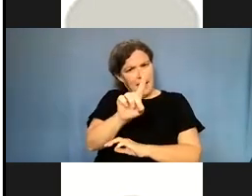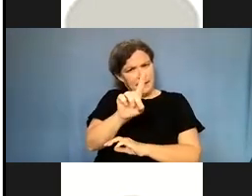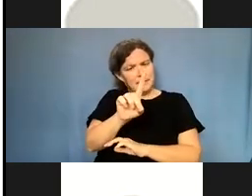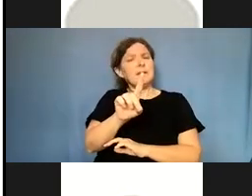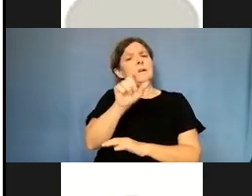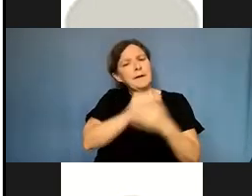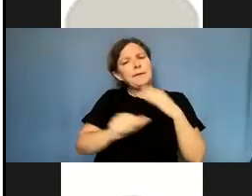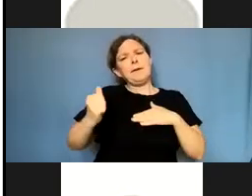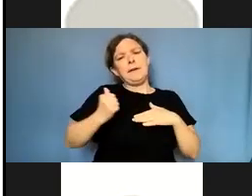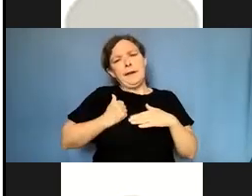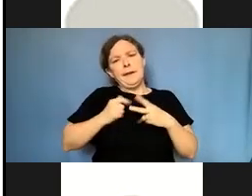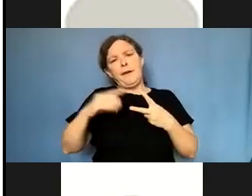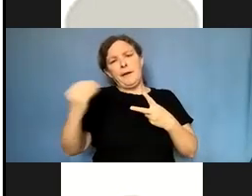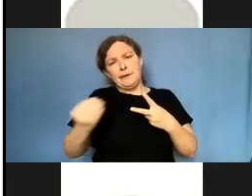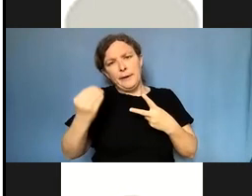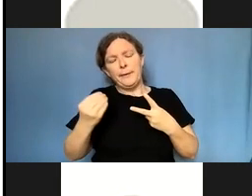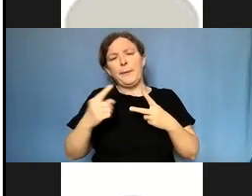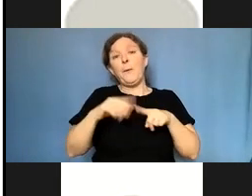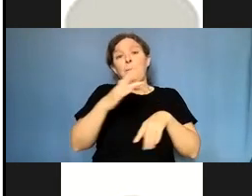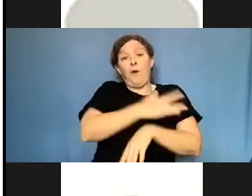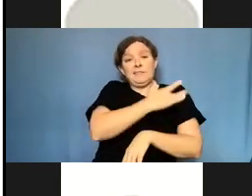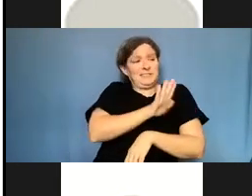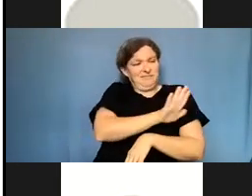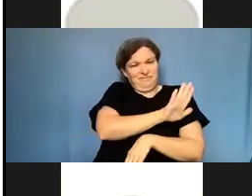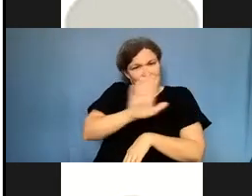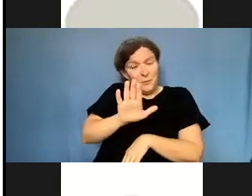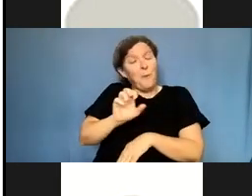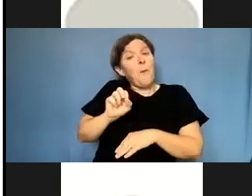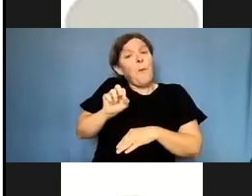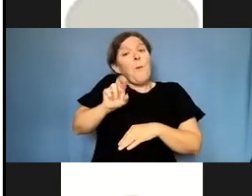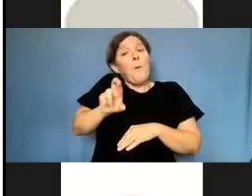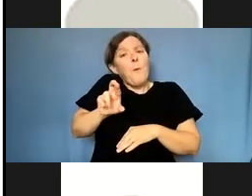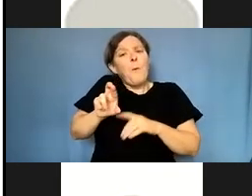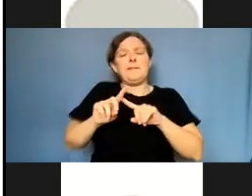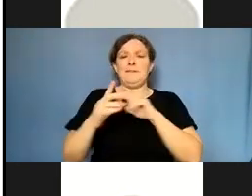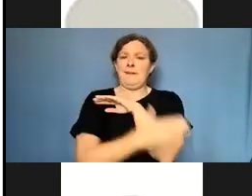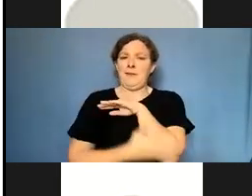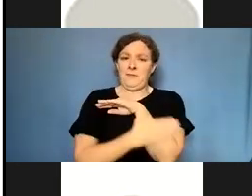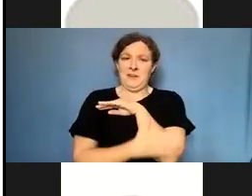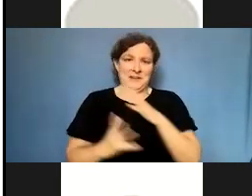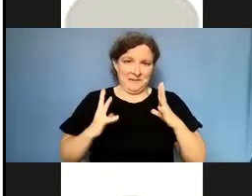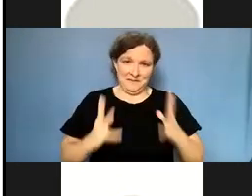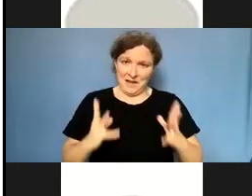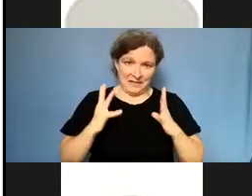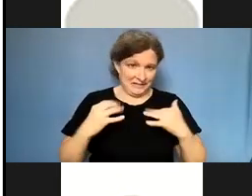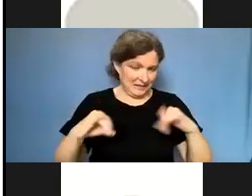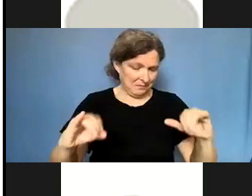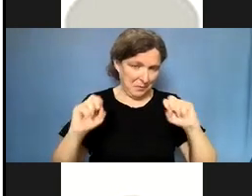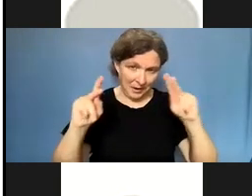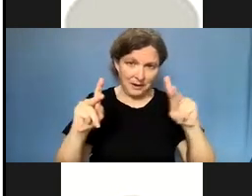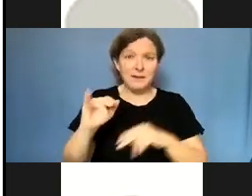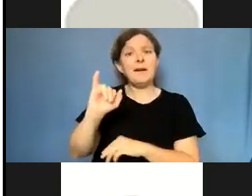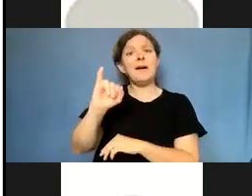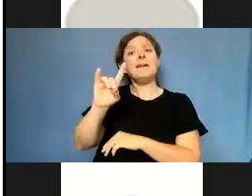a Canadian, Ontario, other province, or another country and be fine. So you can use ID